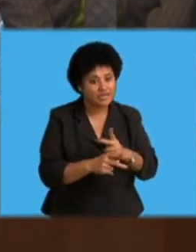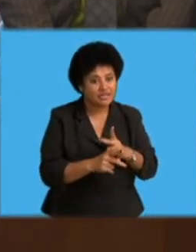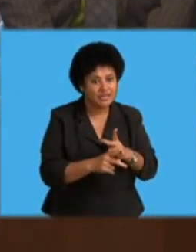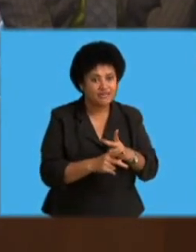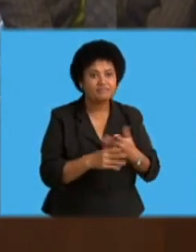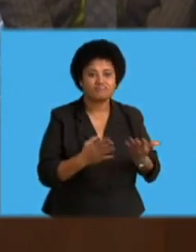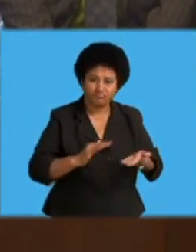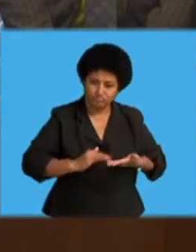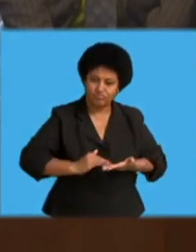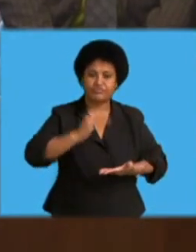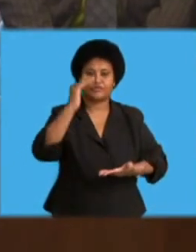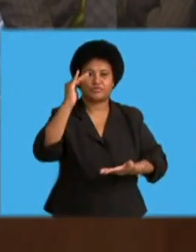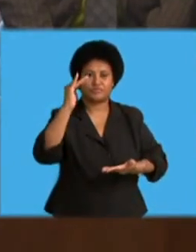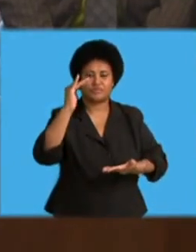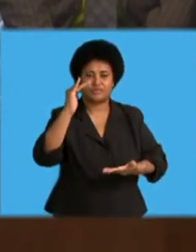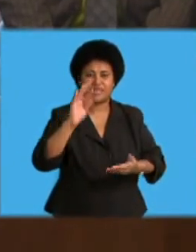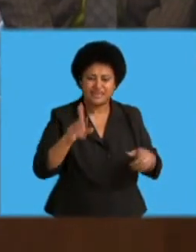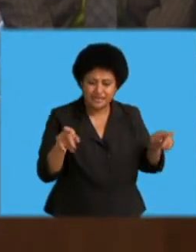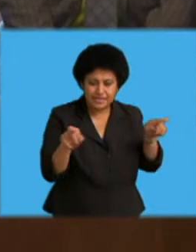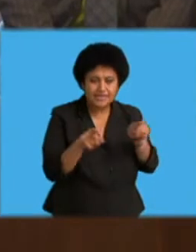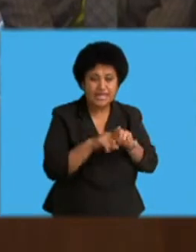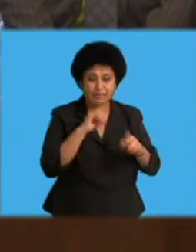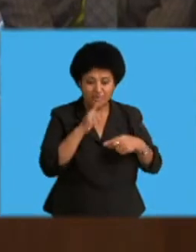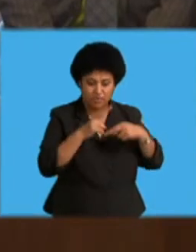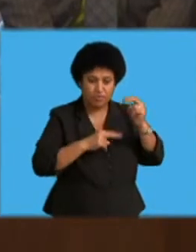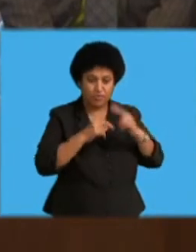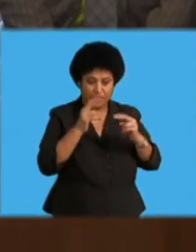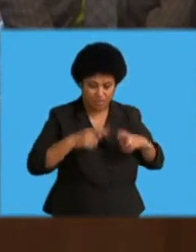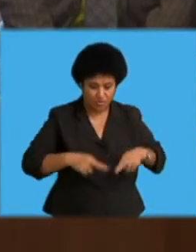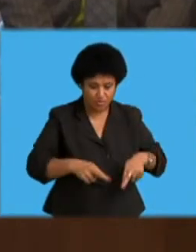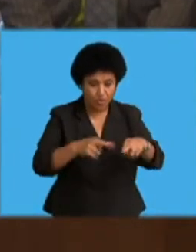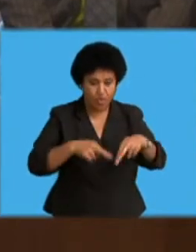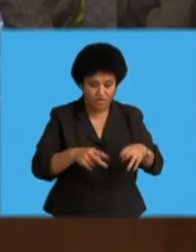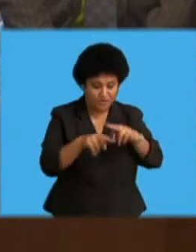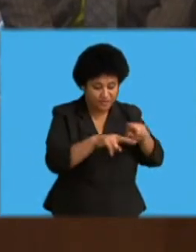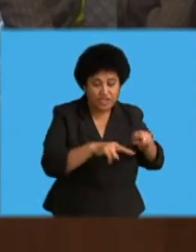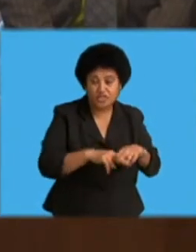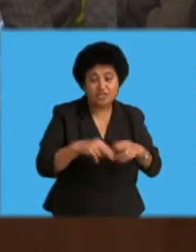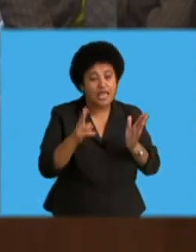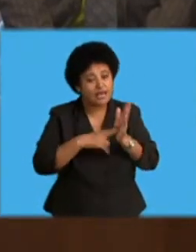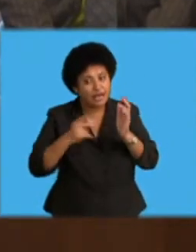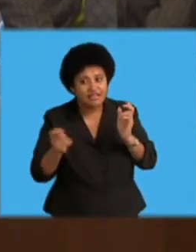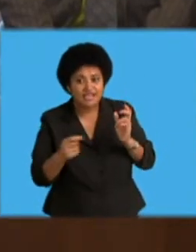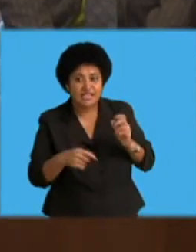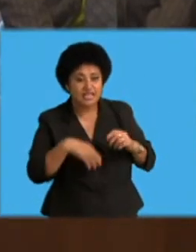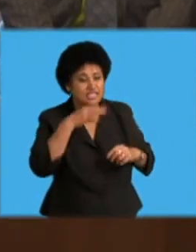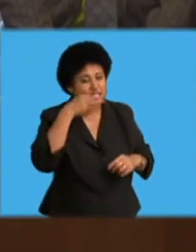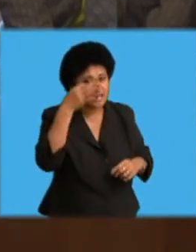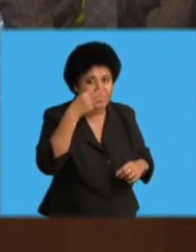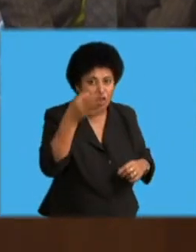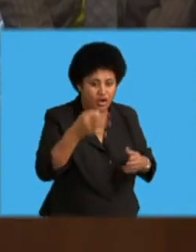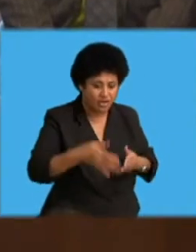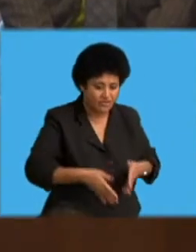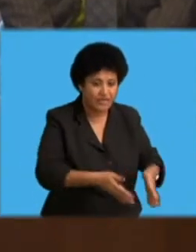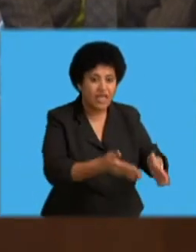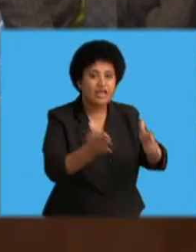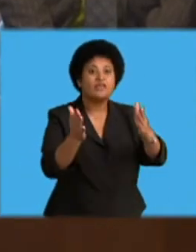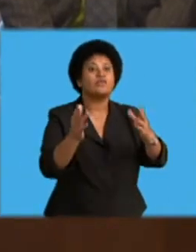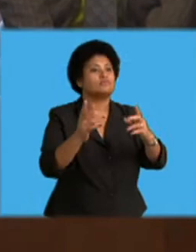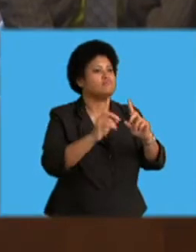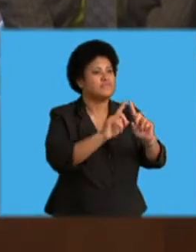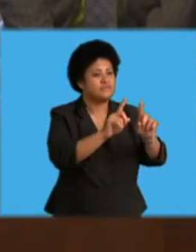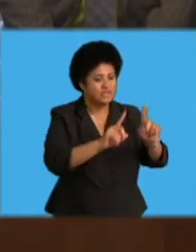same way, if we are going to build roads into parts of Fiji, Naitasiri, Singotoka Valley, Nambuwalu, Buddha Bay,